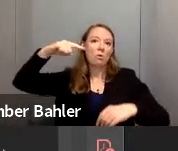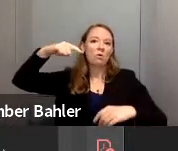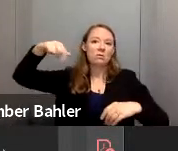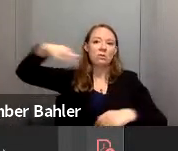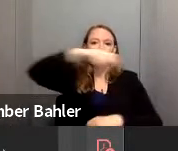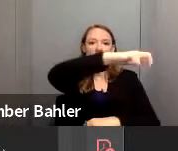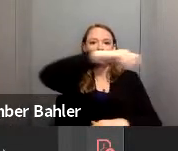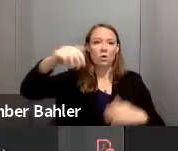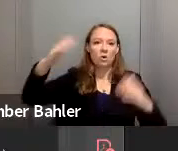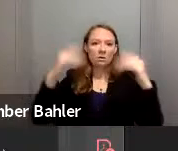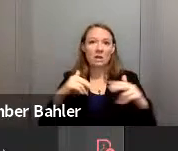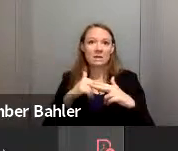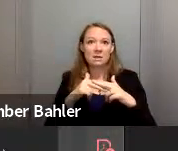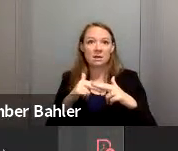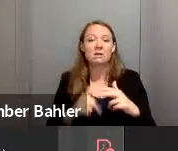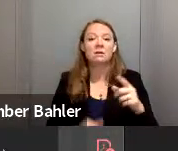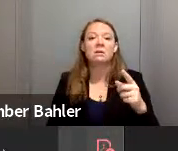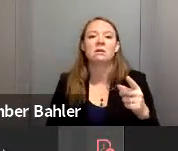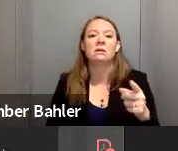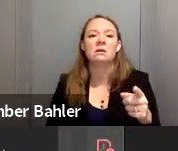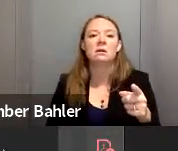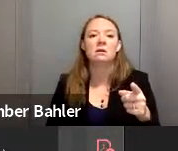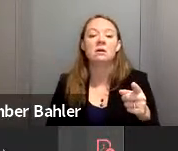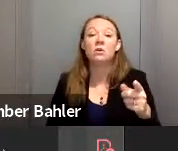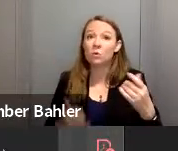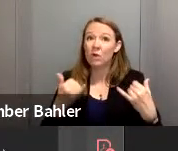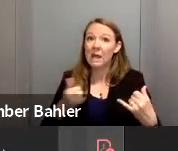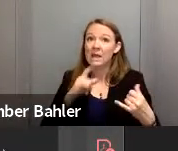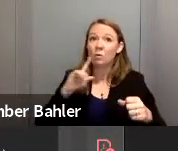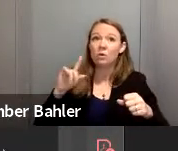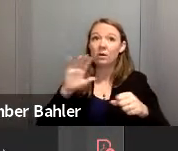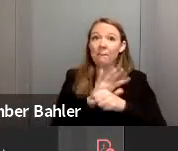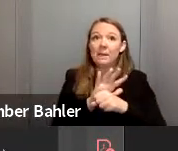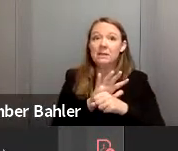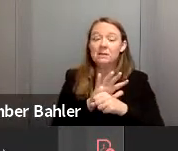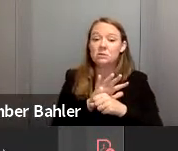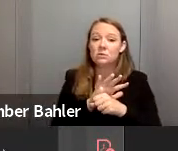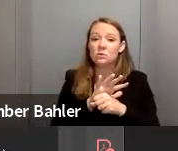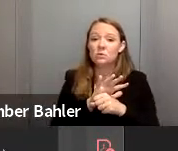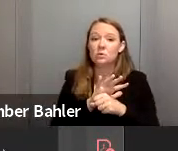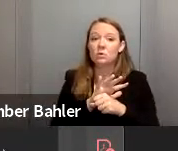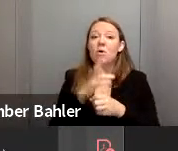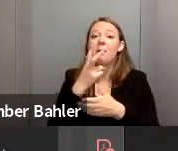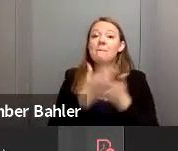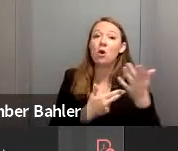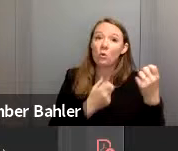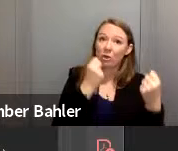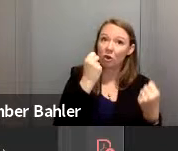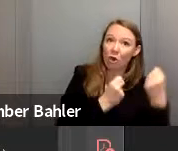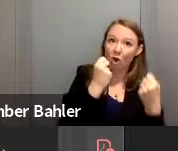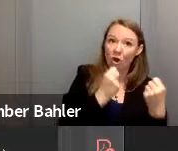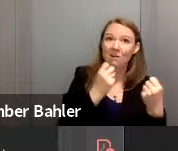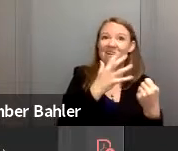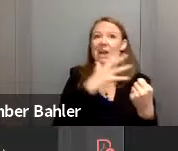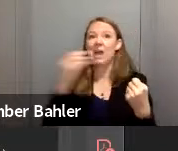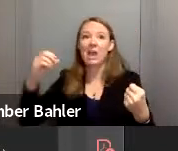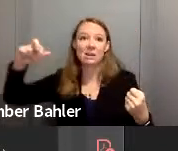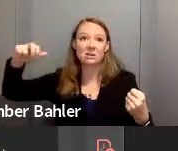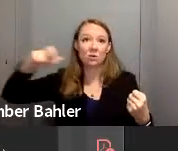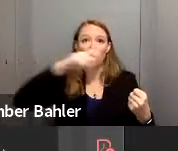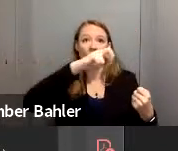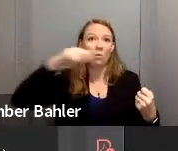And we are really committed to both vehicle and pedestrian safety.